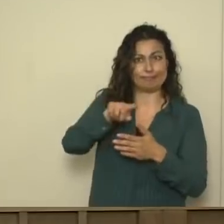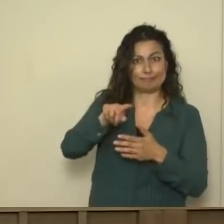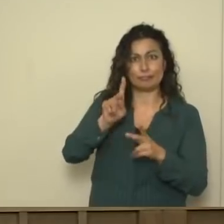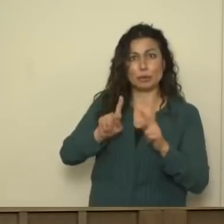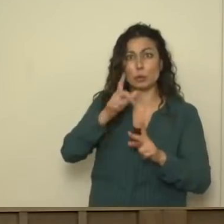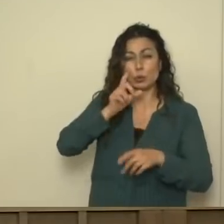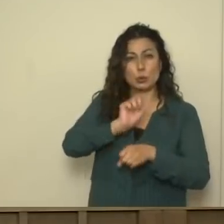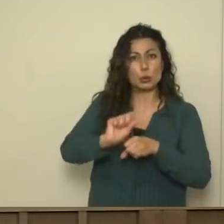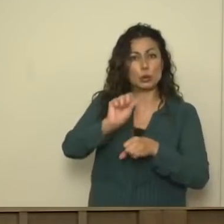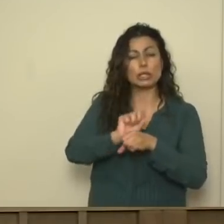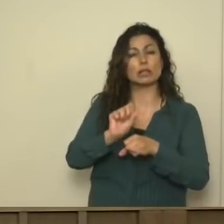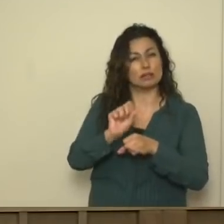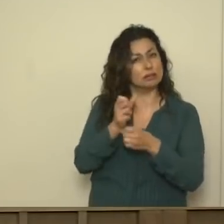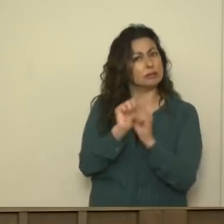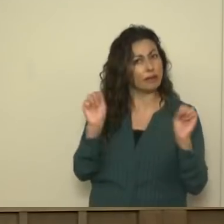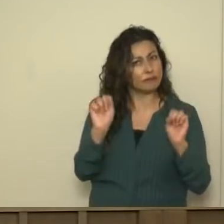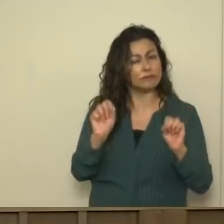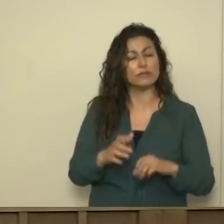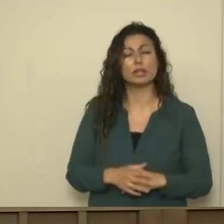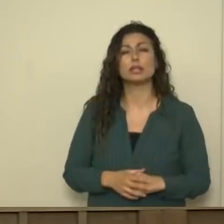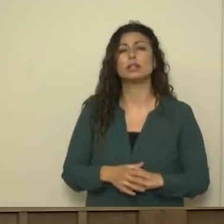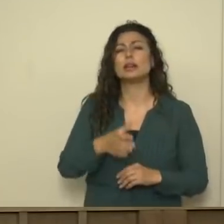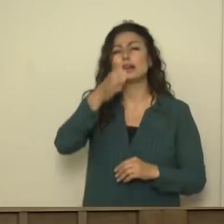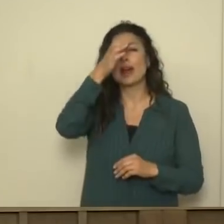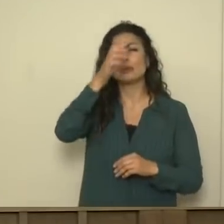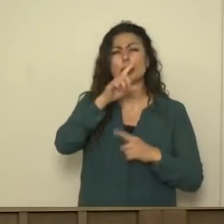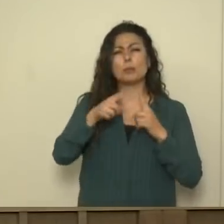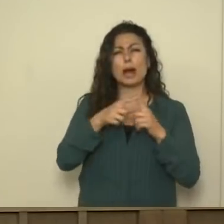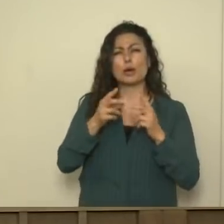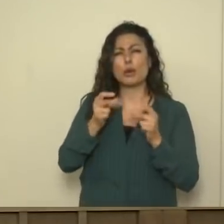respect to the concept